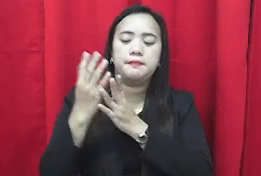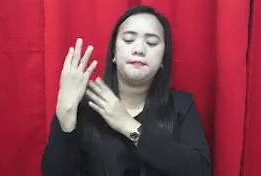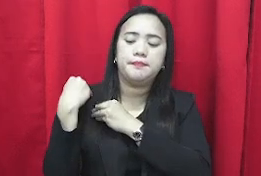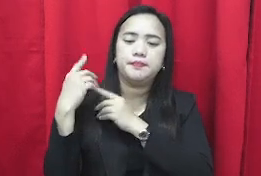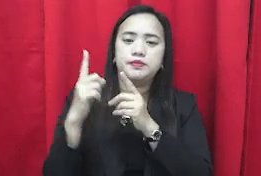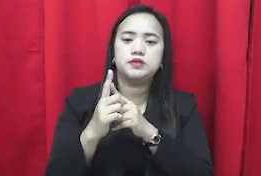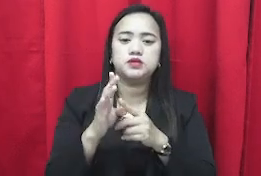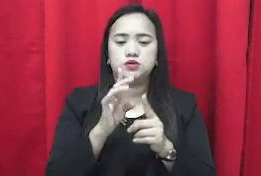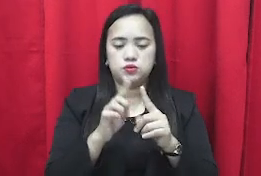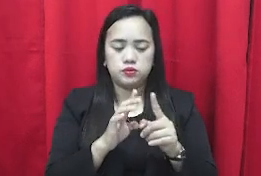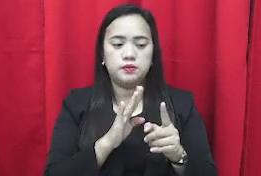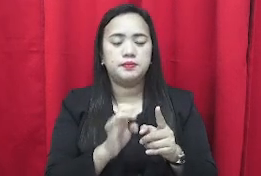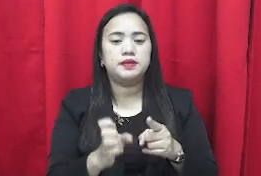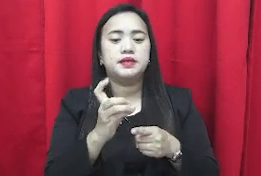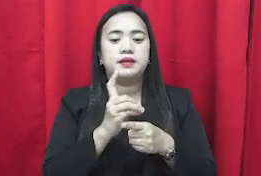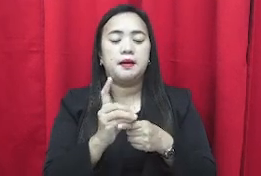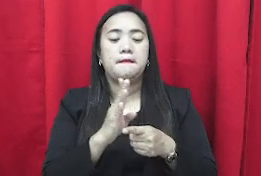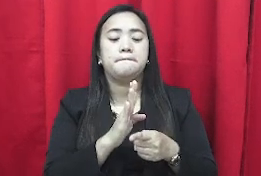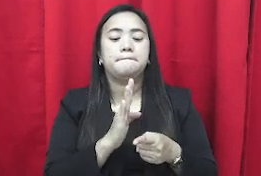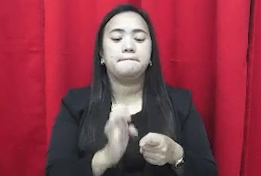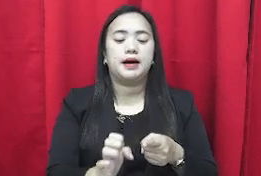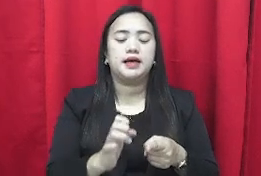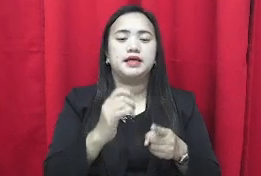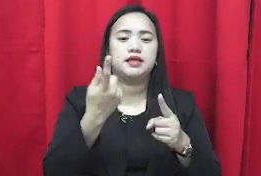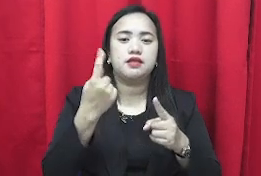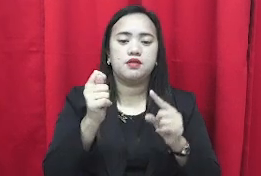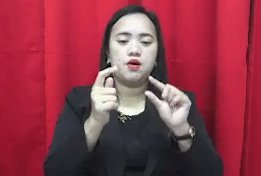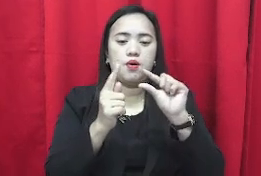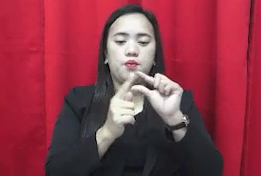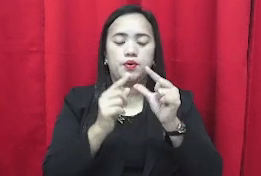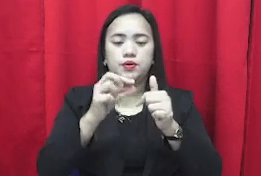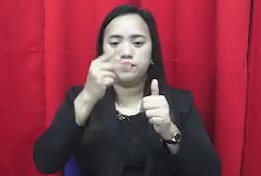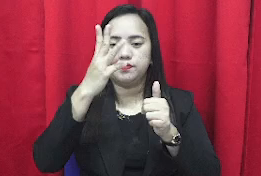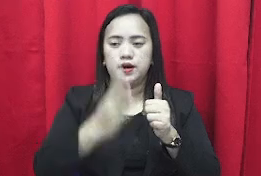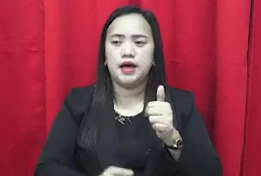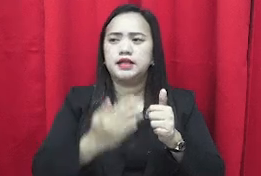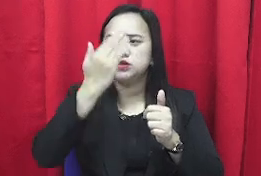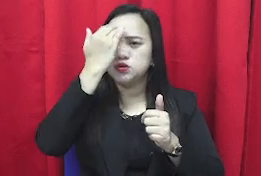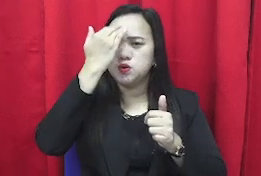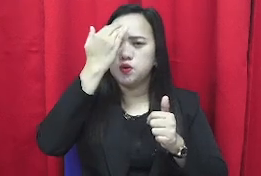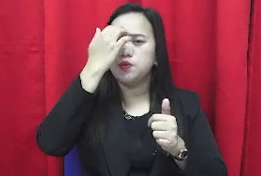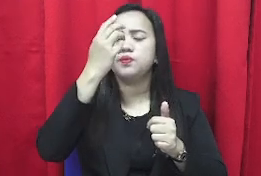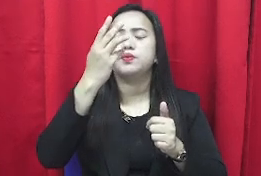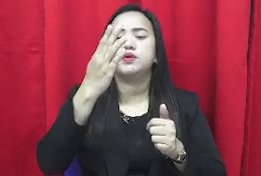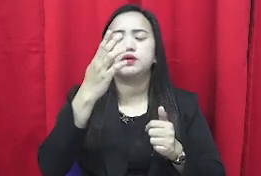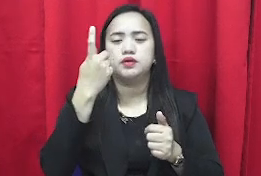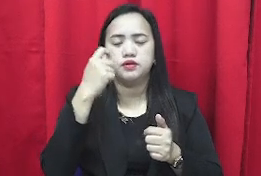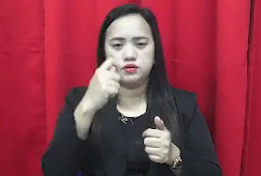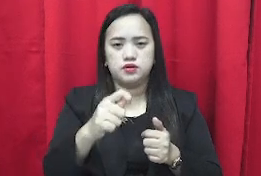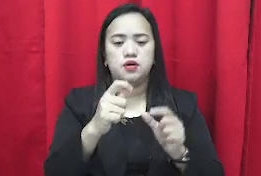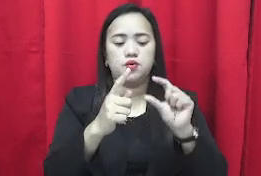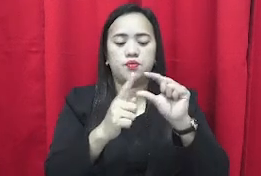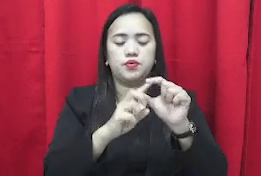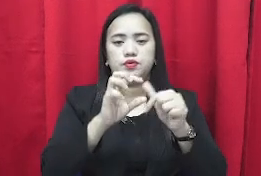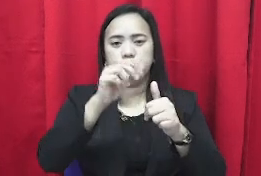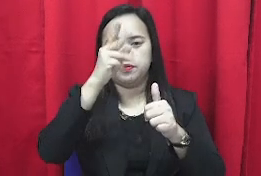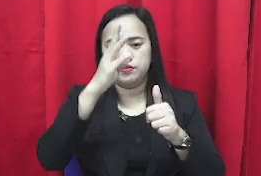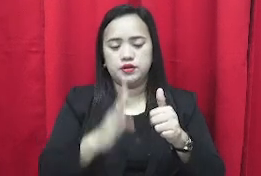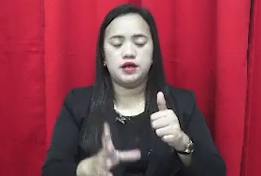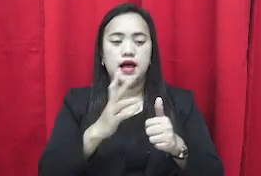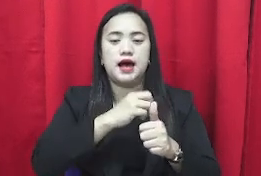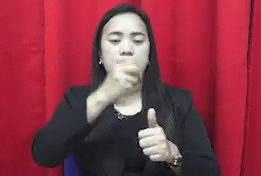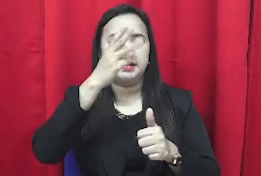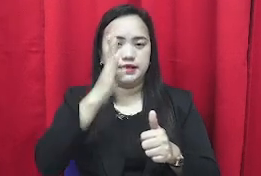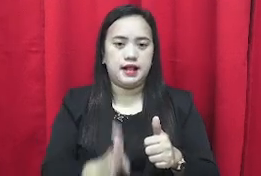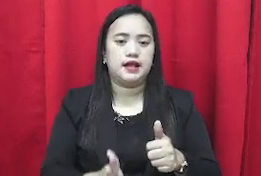to be disciplined by the word of God and aing the the word of God and God